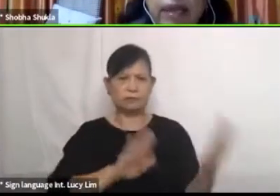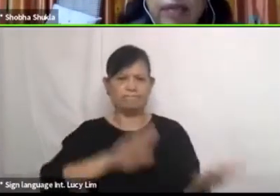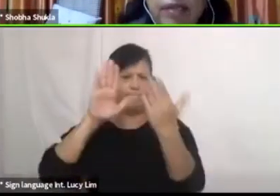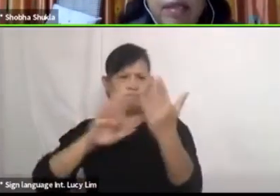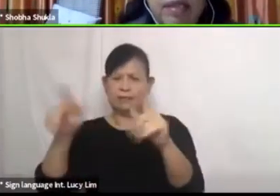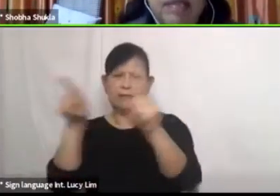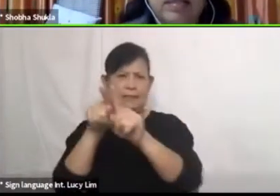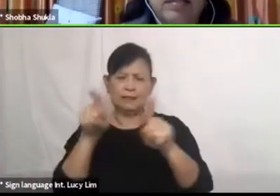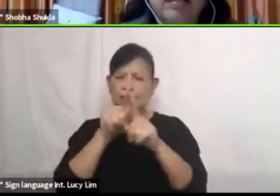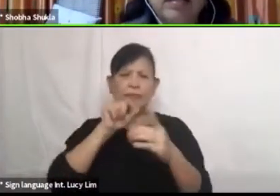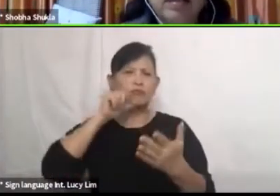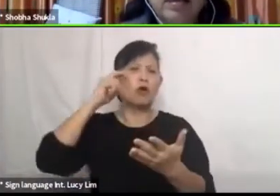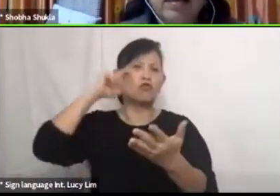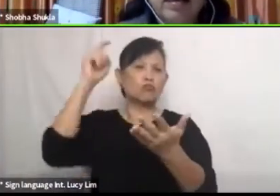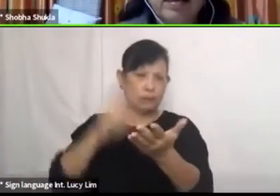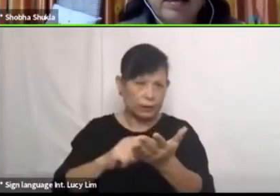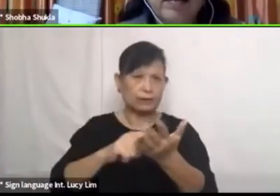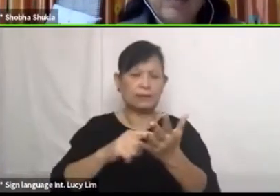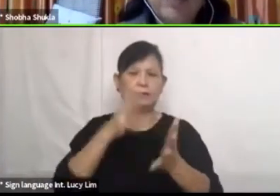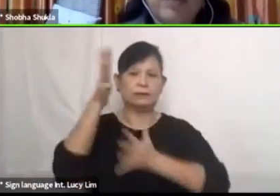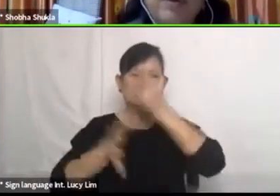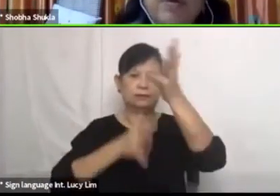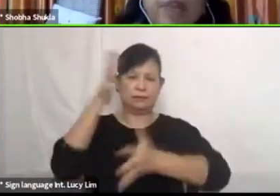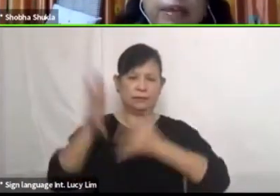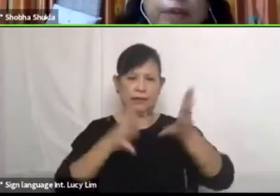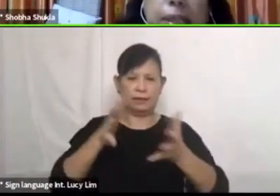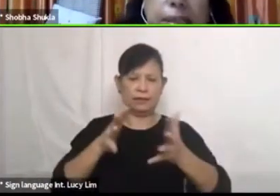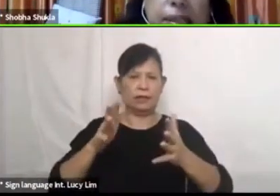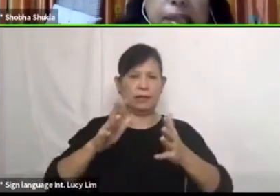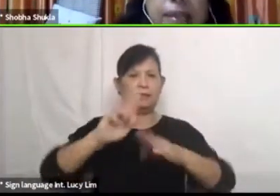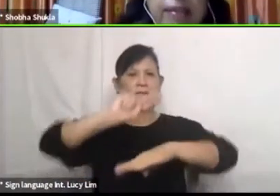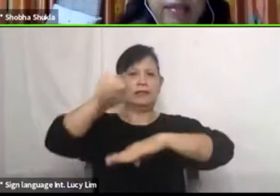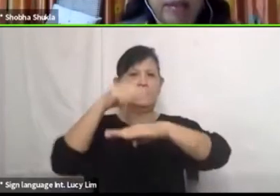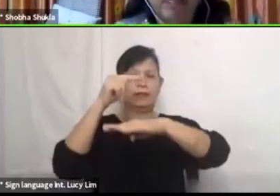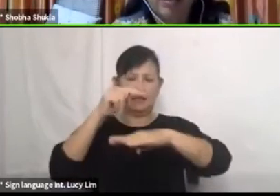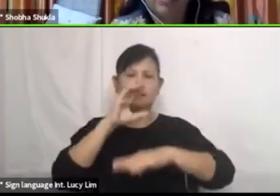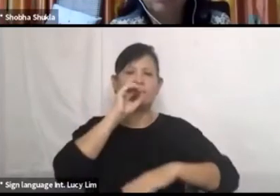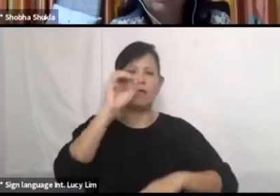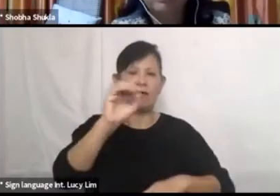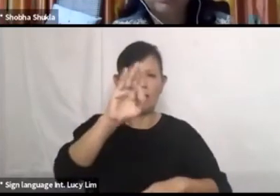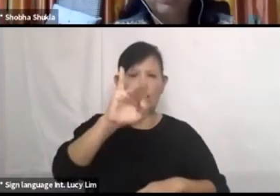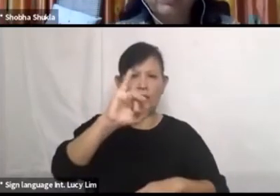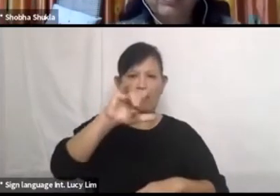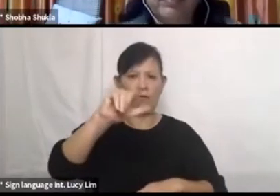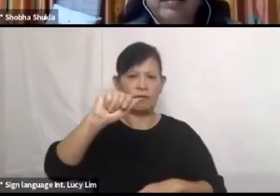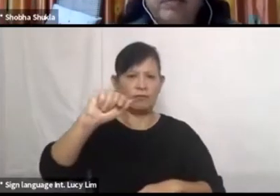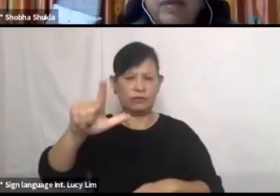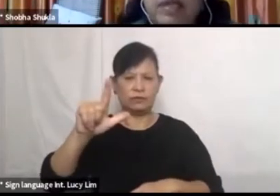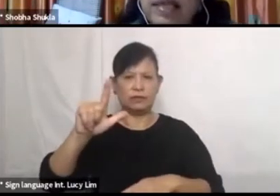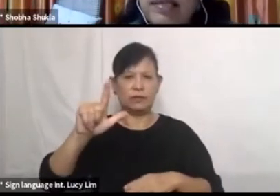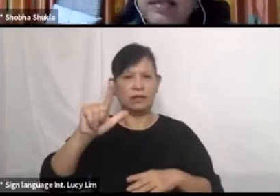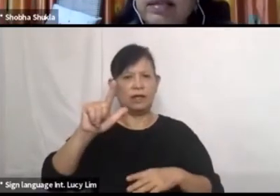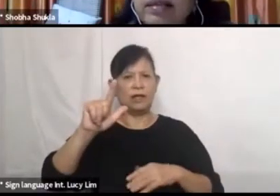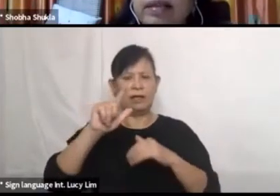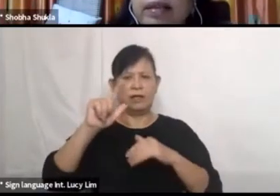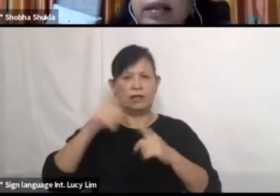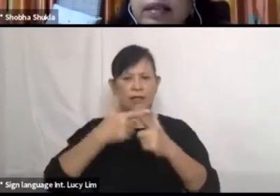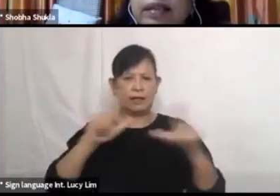national languages is concerned. Shibu, what is the status in Nepal? What about, are there enough laws?